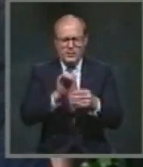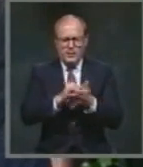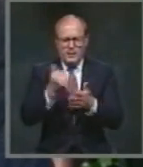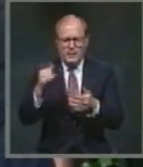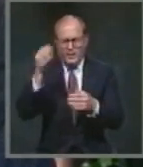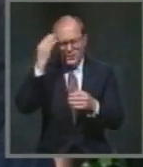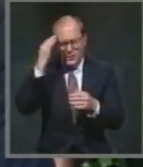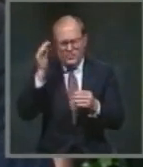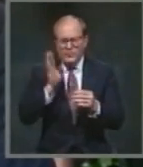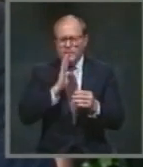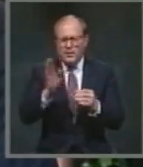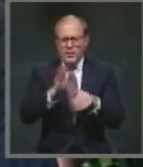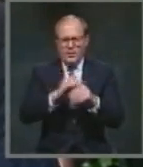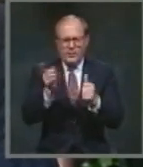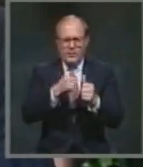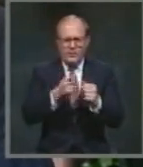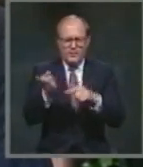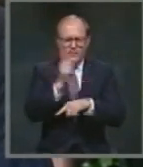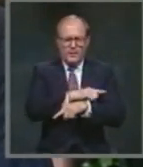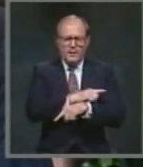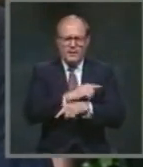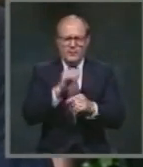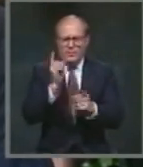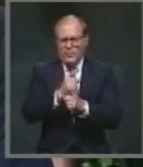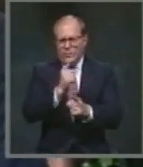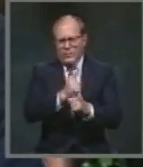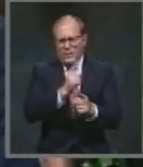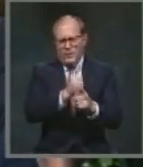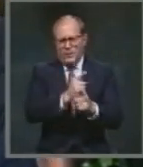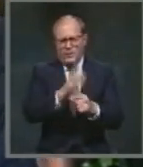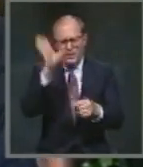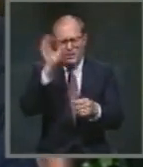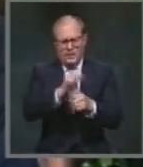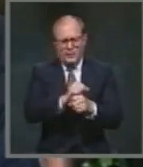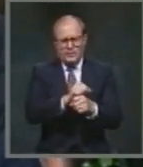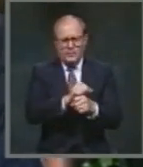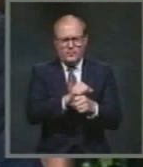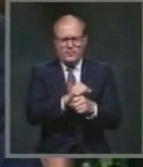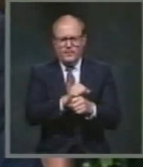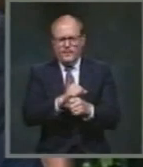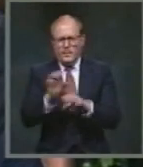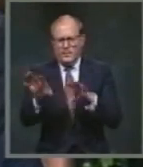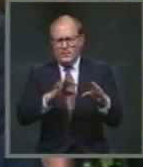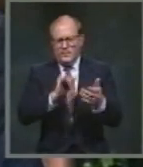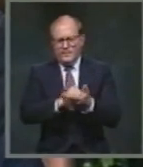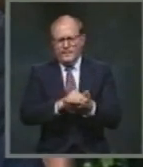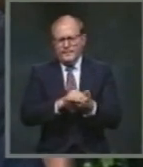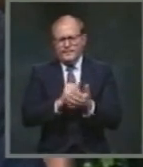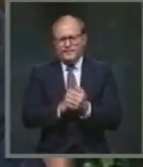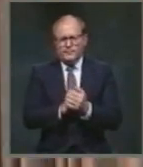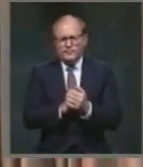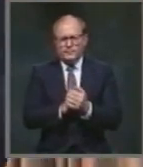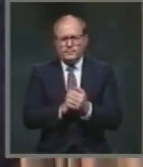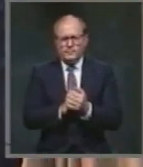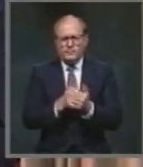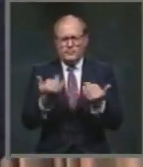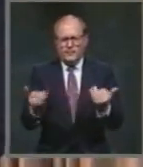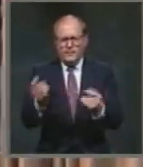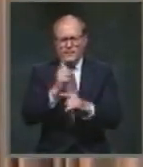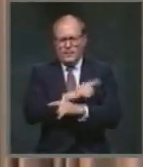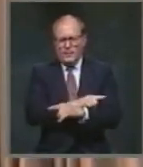upon the first day of the week. It was the common practice of the early Christians to do so